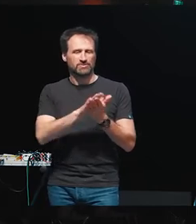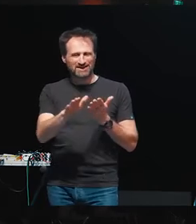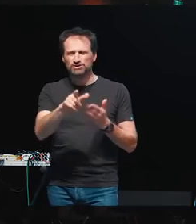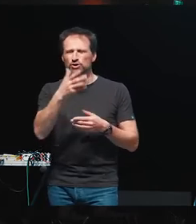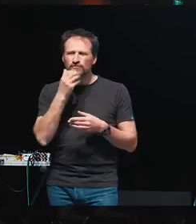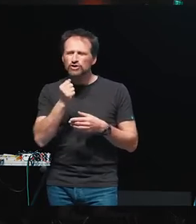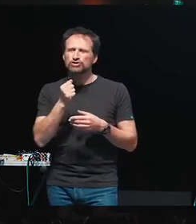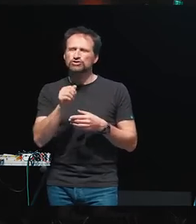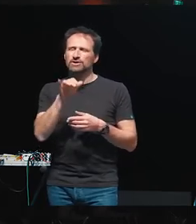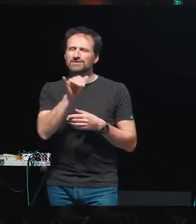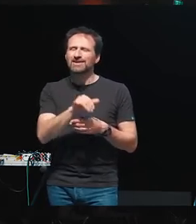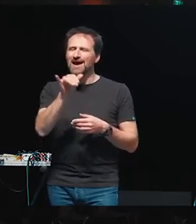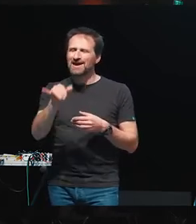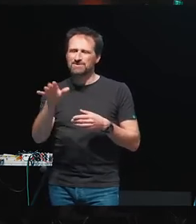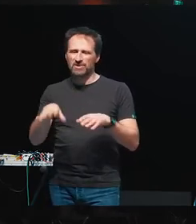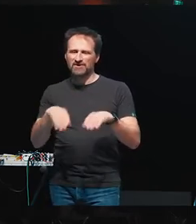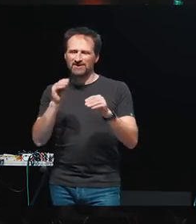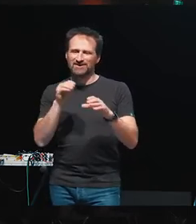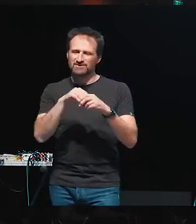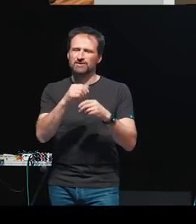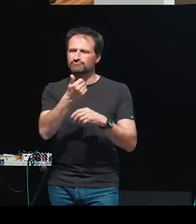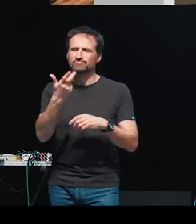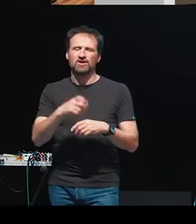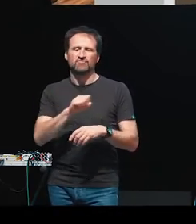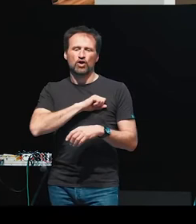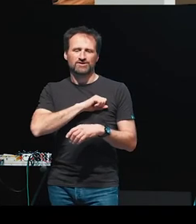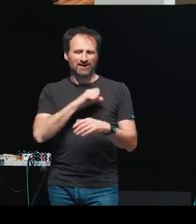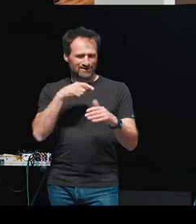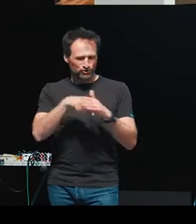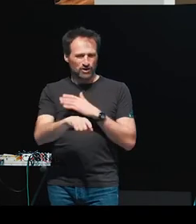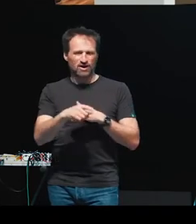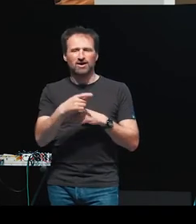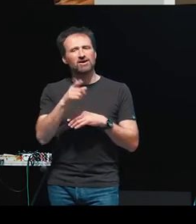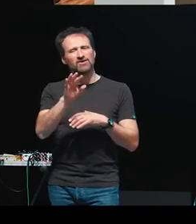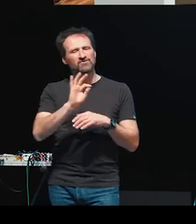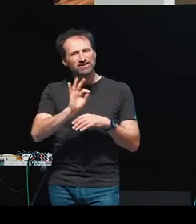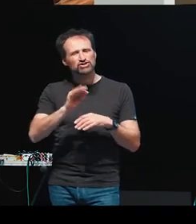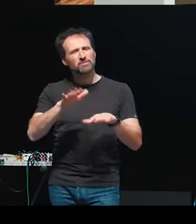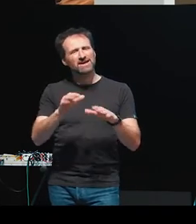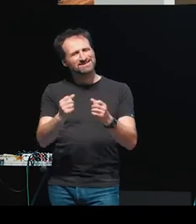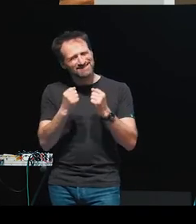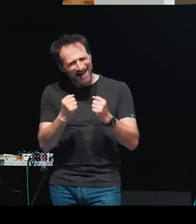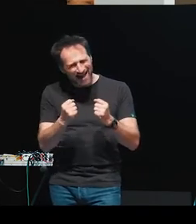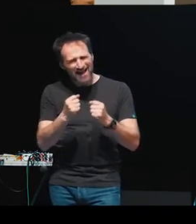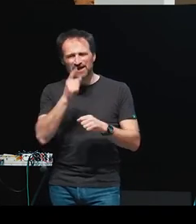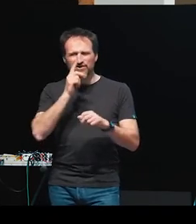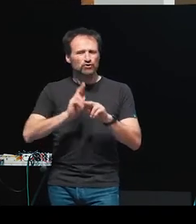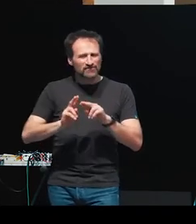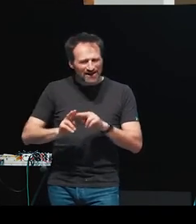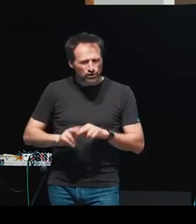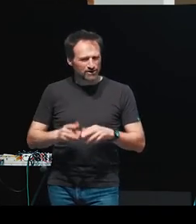these benefits, or when you want to start adding new features with a bit more safety when refactoring, stuff like